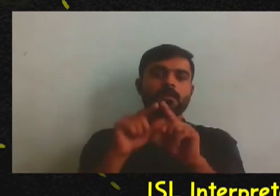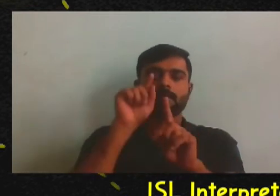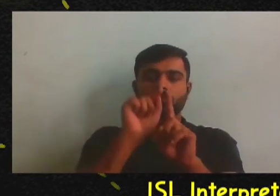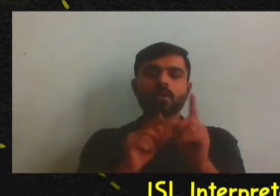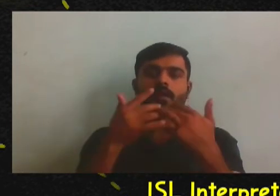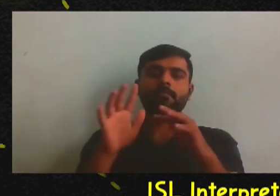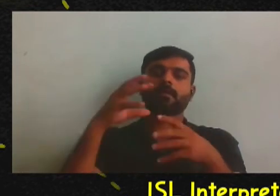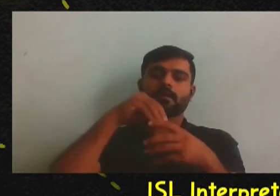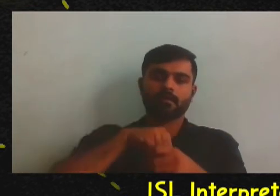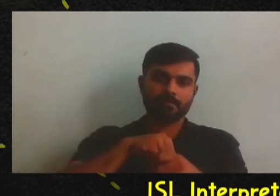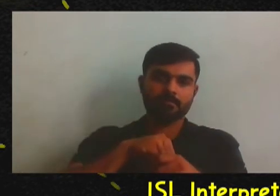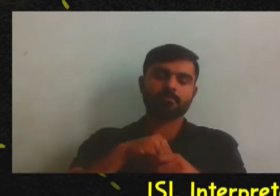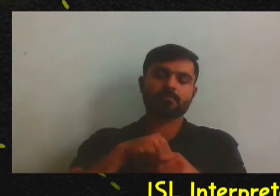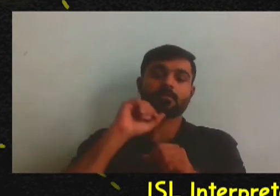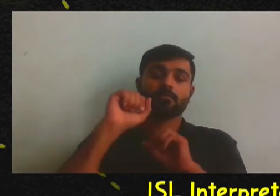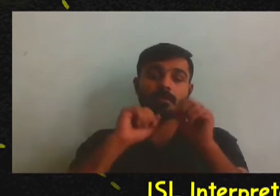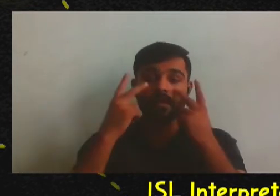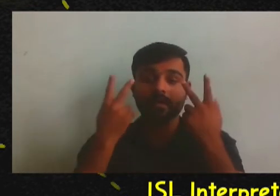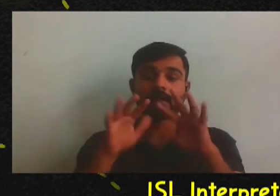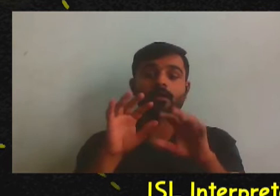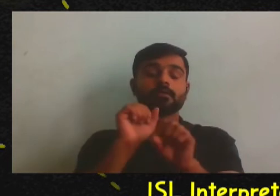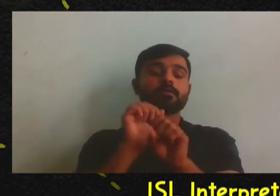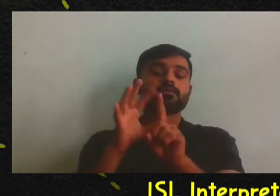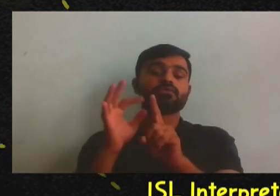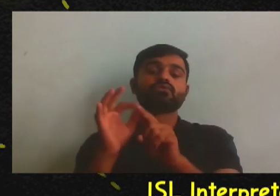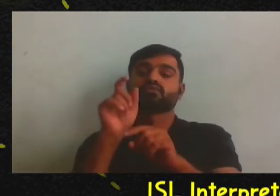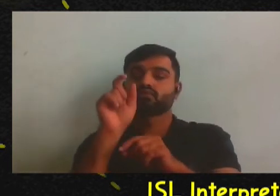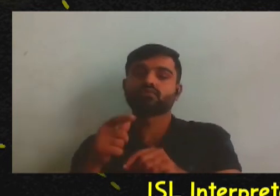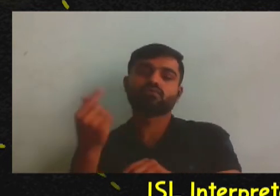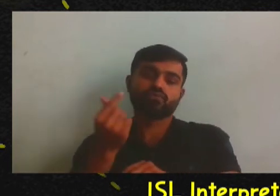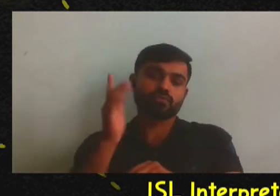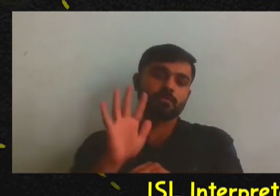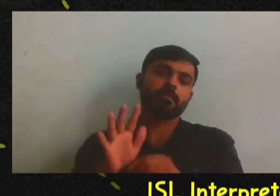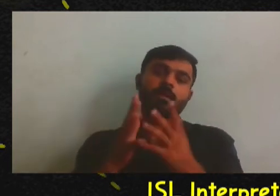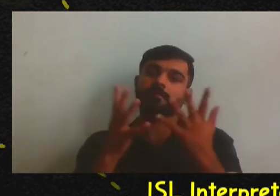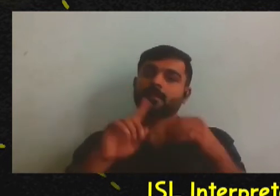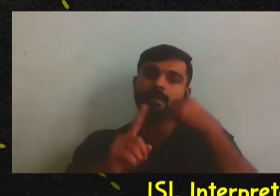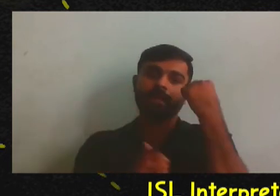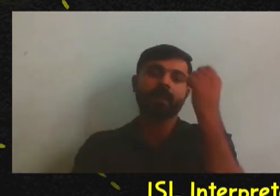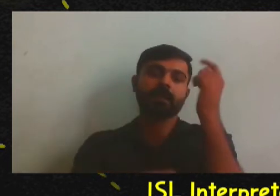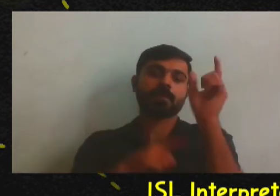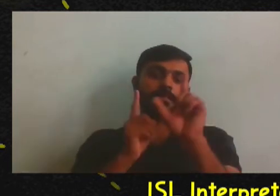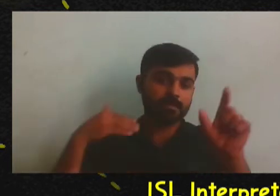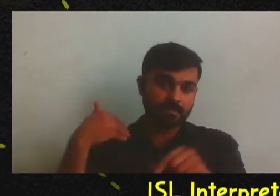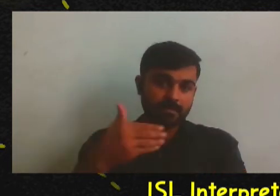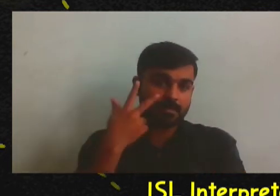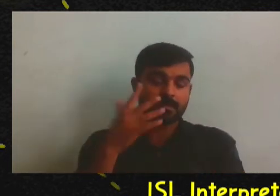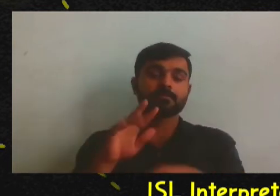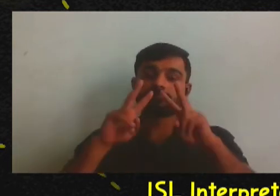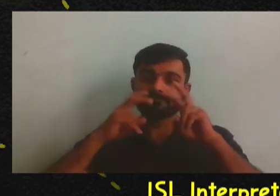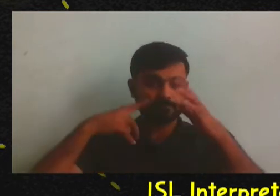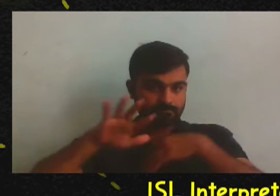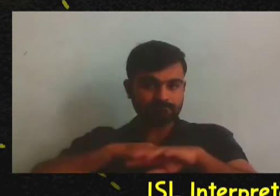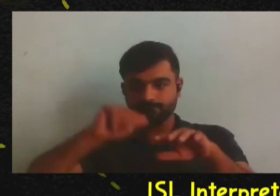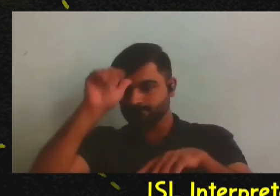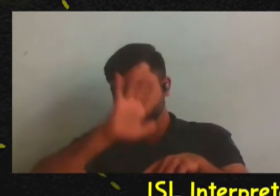upsetting, even if we are looking at it from a bird's eye view. We've seen in the last year that searches in India around